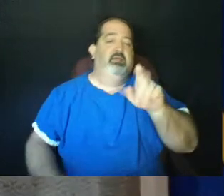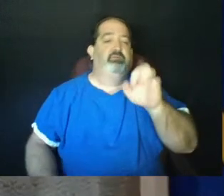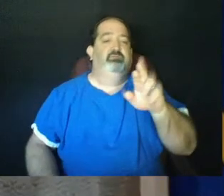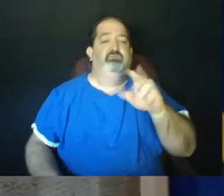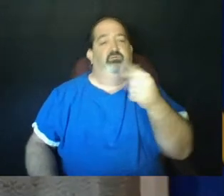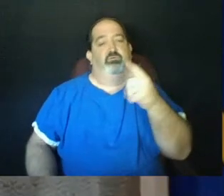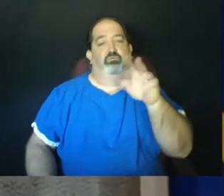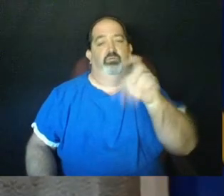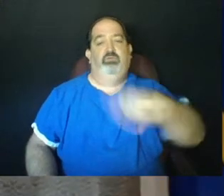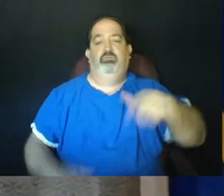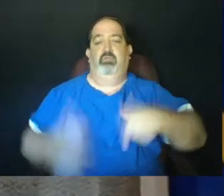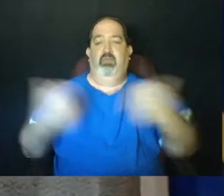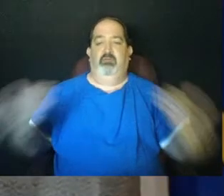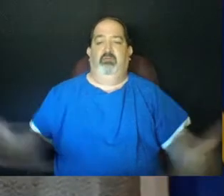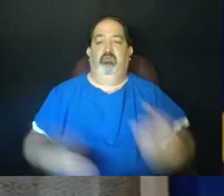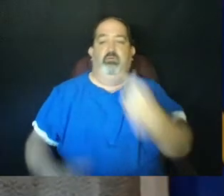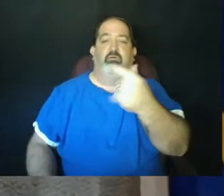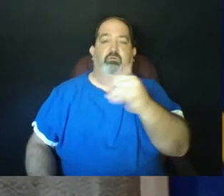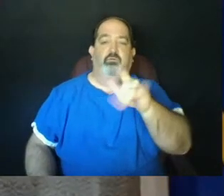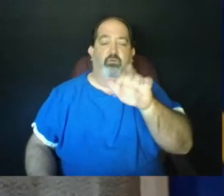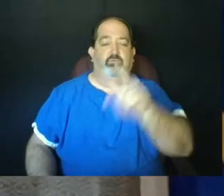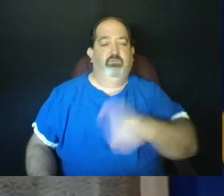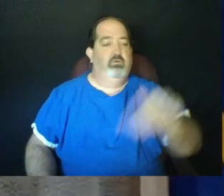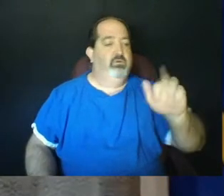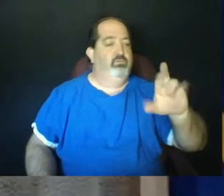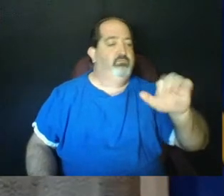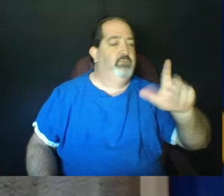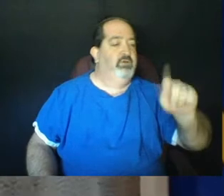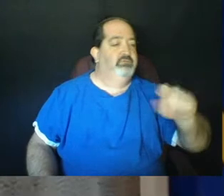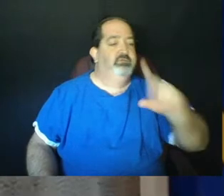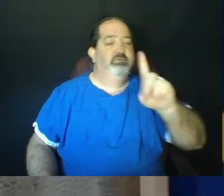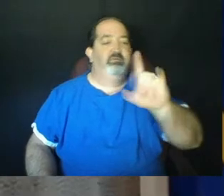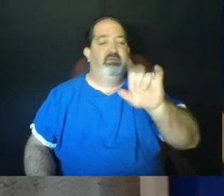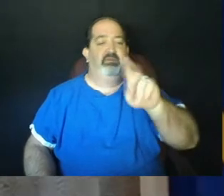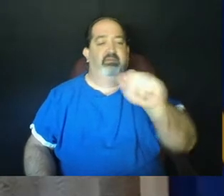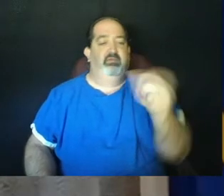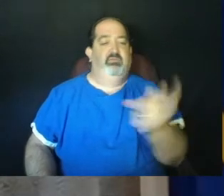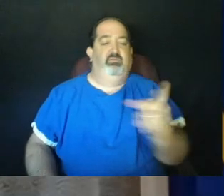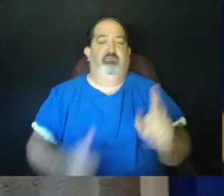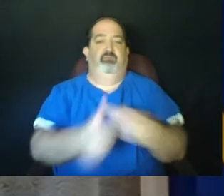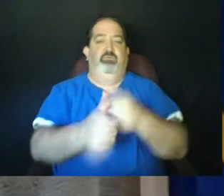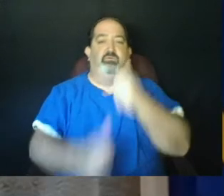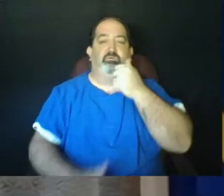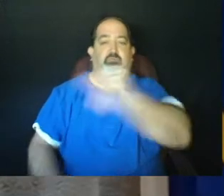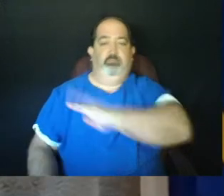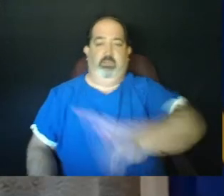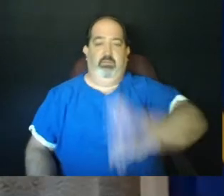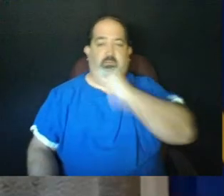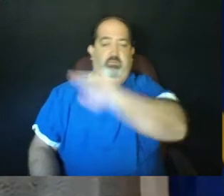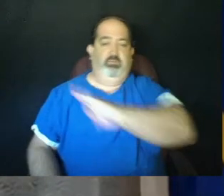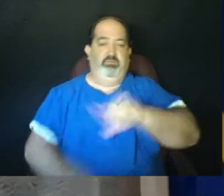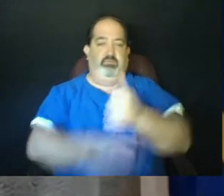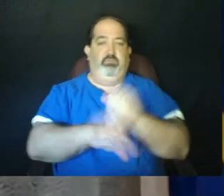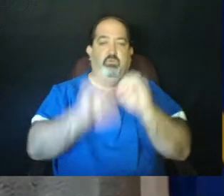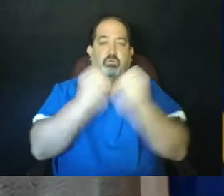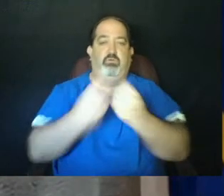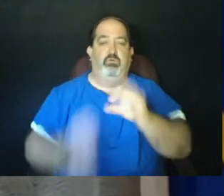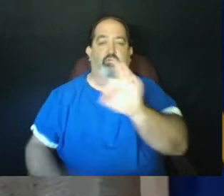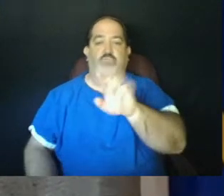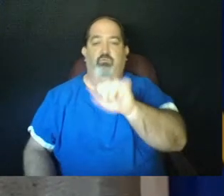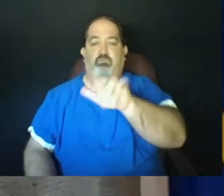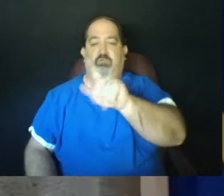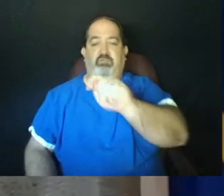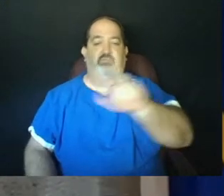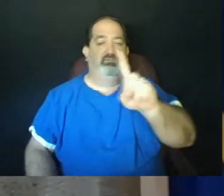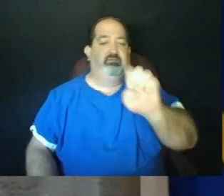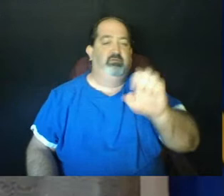in Gildenholt. Armand and Diana, first Baron and Baroness, established the Order of the Forêt d'Or